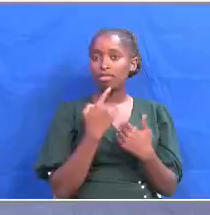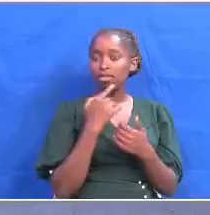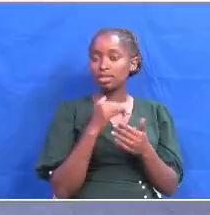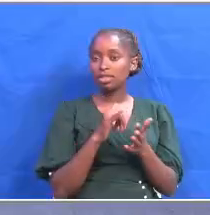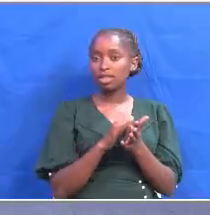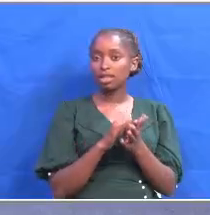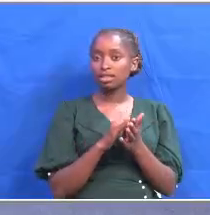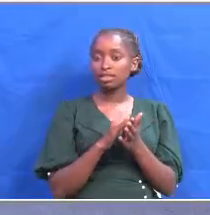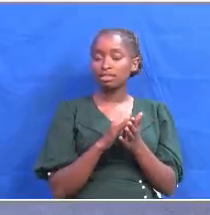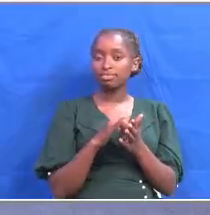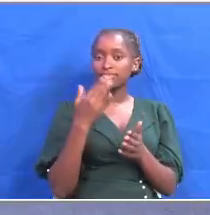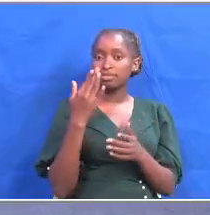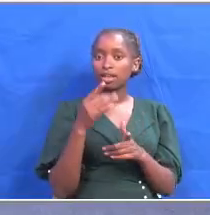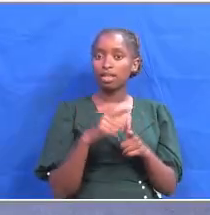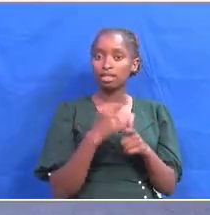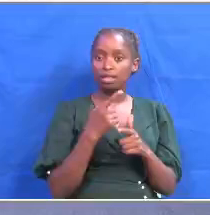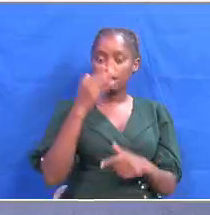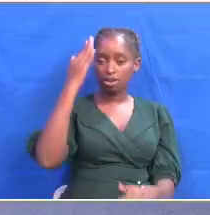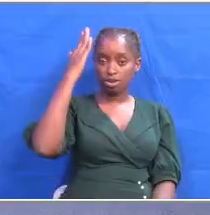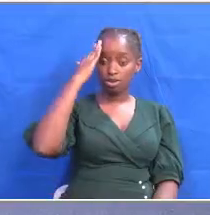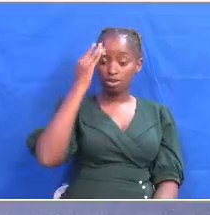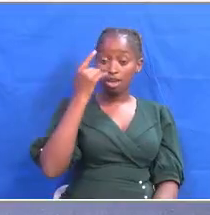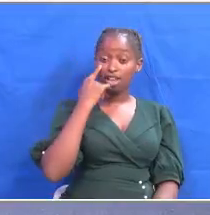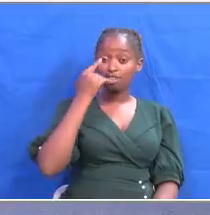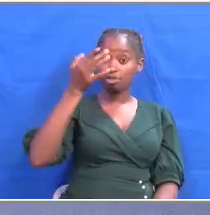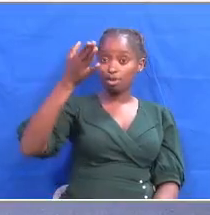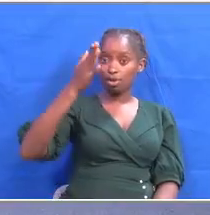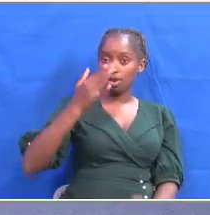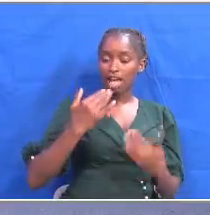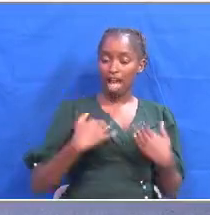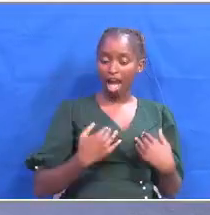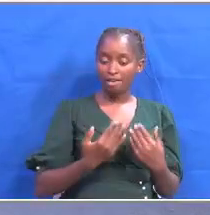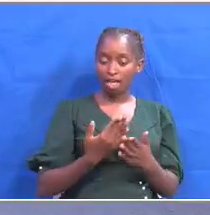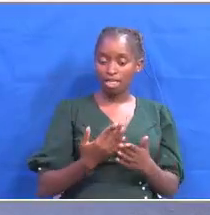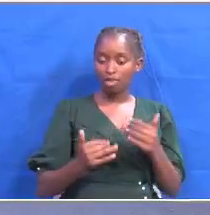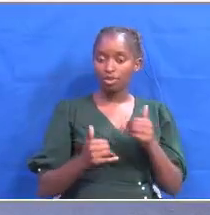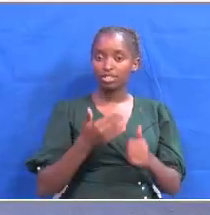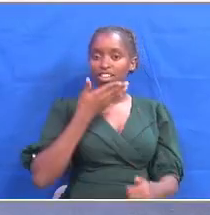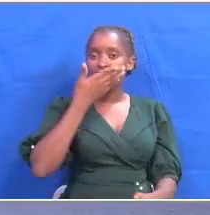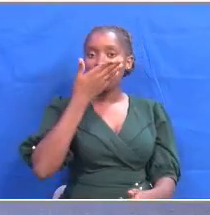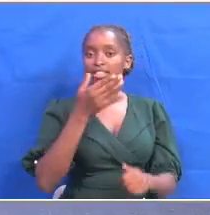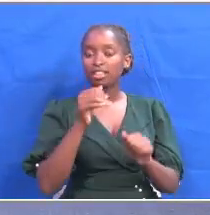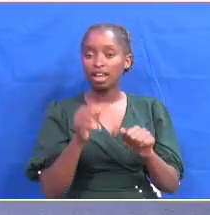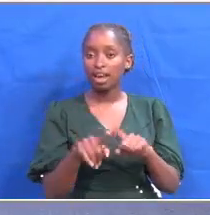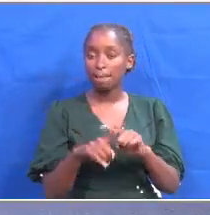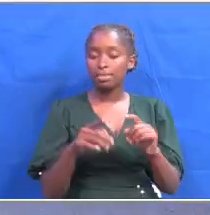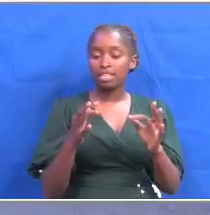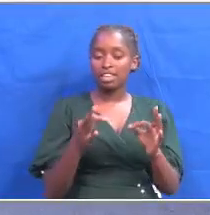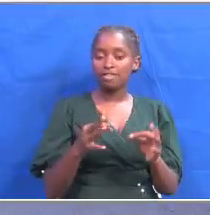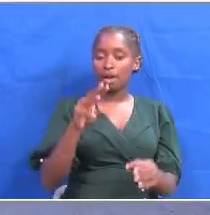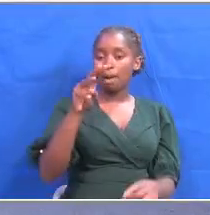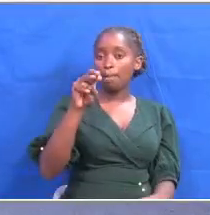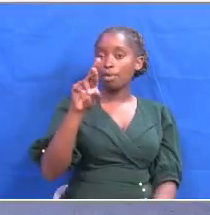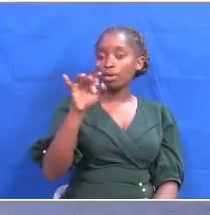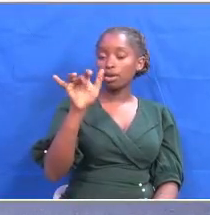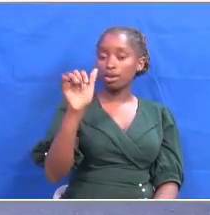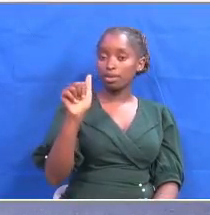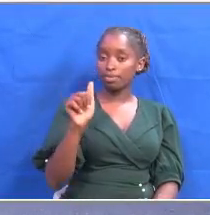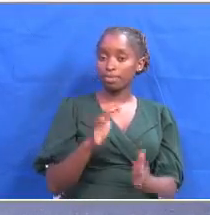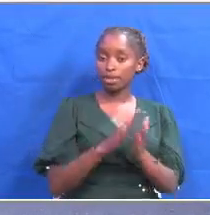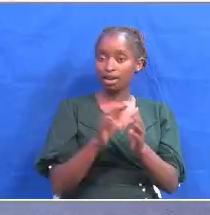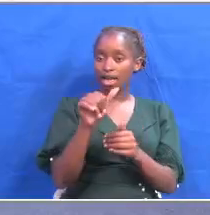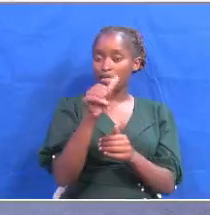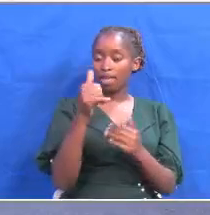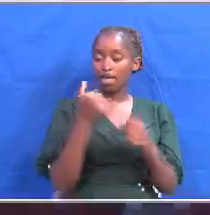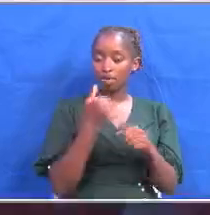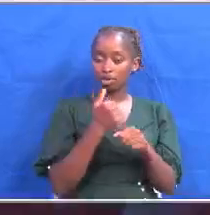be beaten, then I know in God's eyes I have something to answer. Uh-huh. But if Morara and team did it